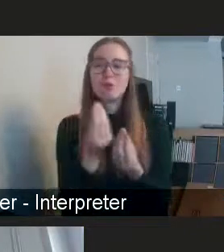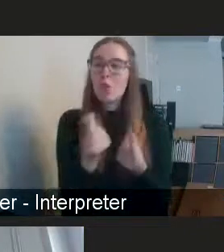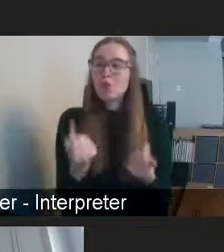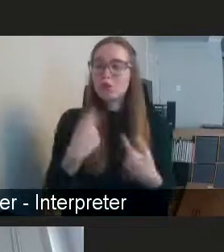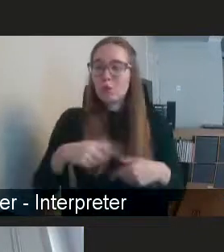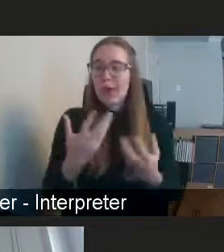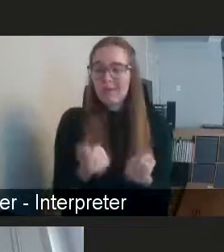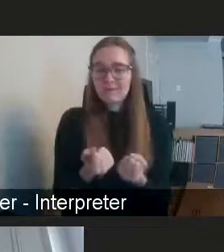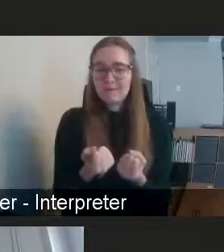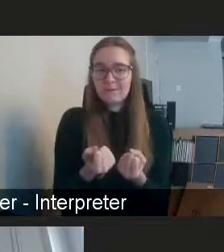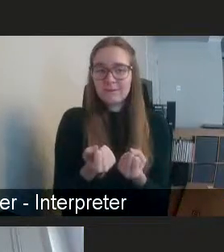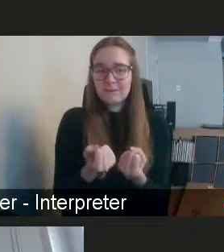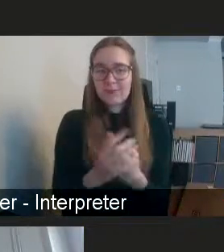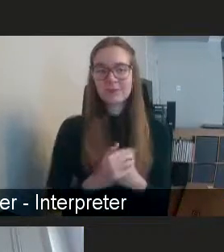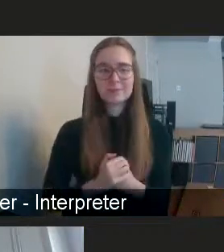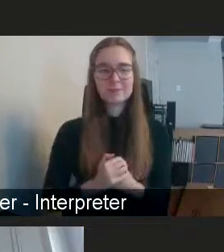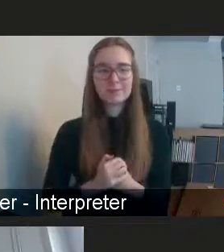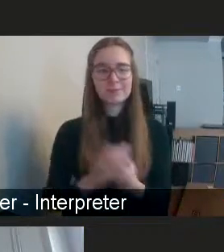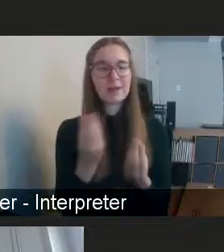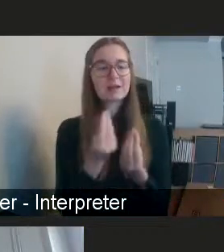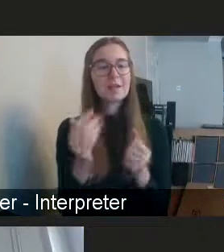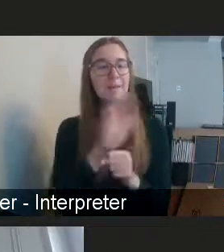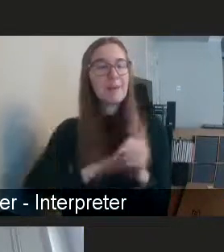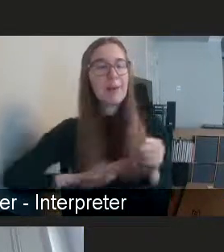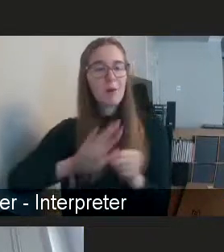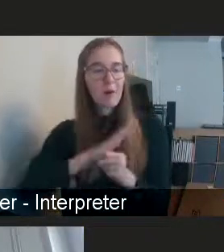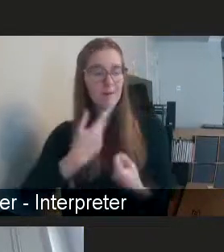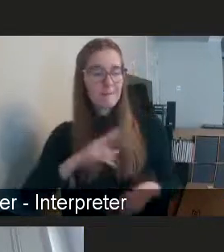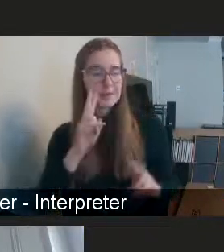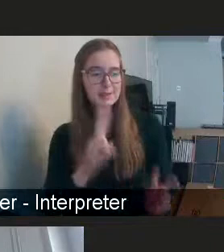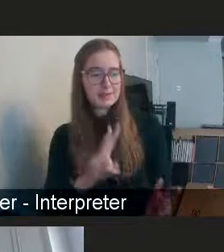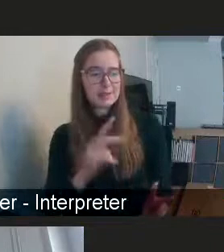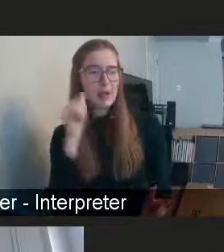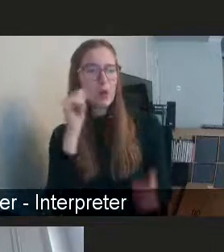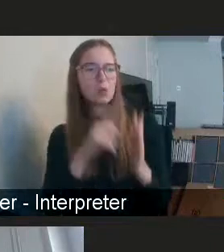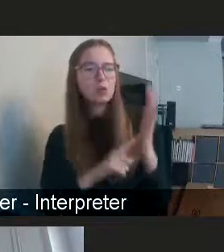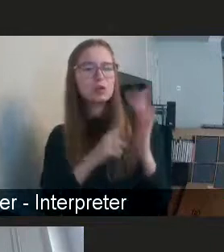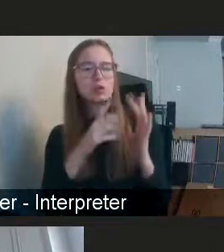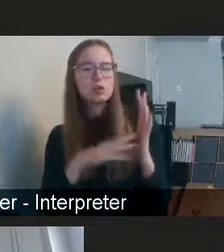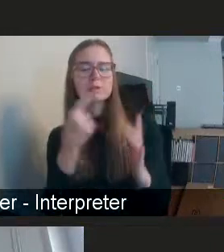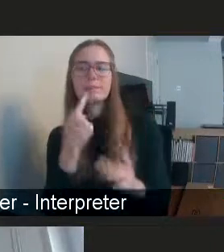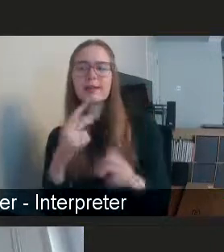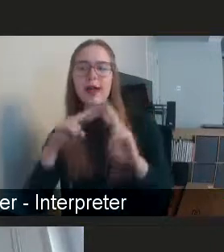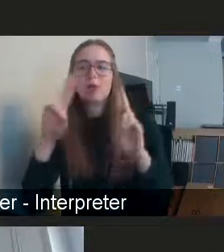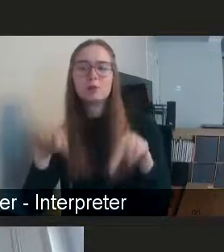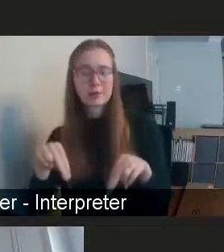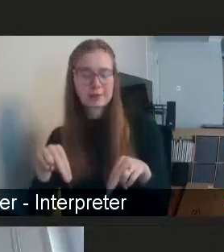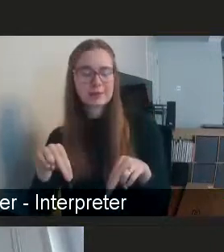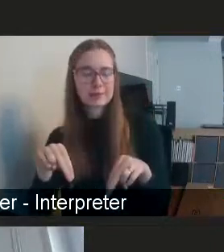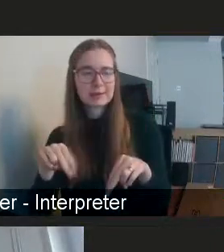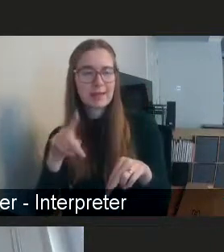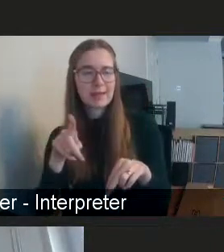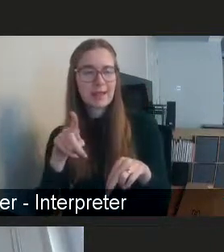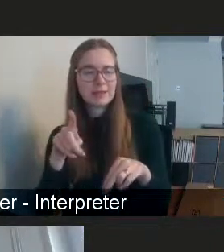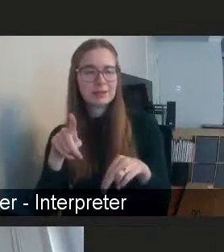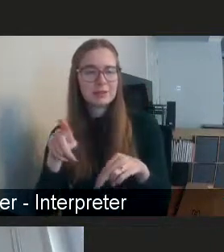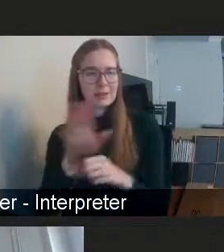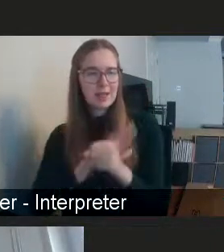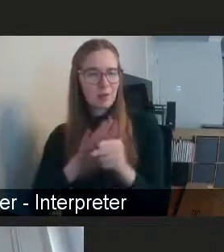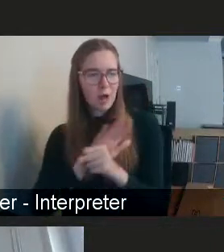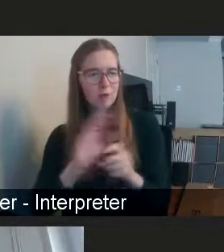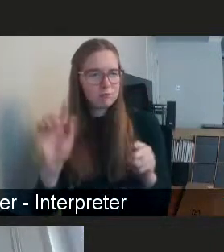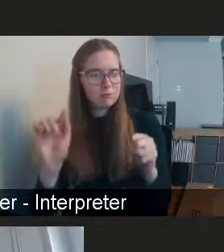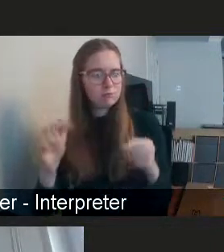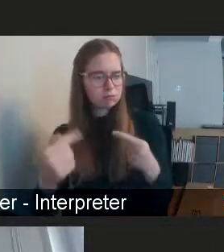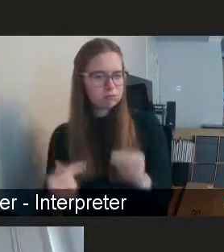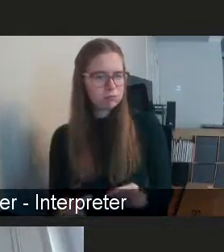there. Some of the areas where I see, I know Jim mentioned housing. So that is a challenging area because